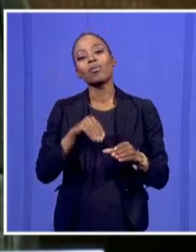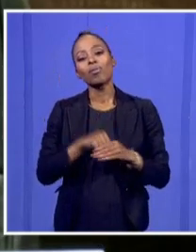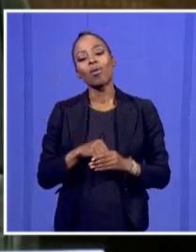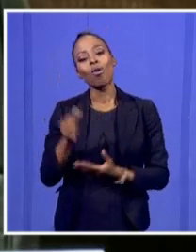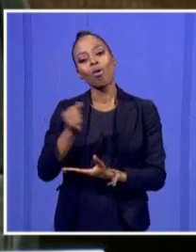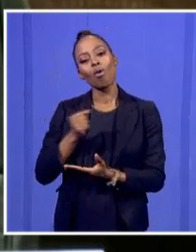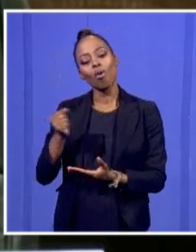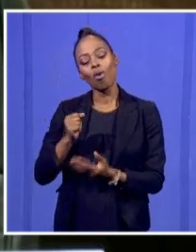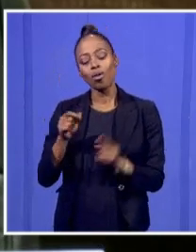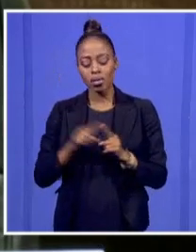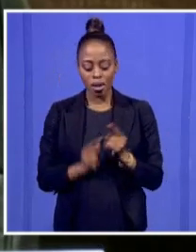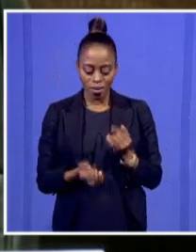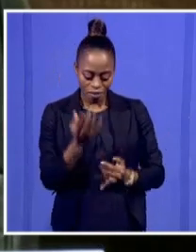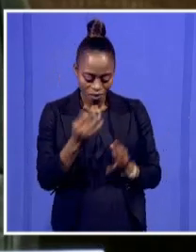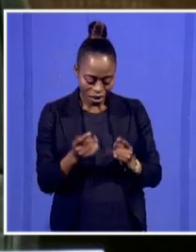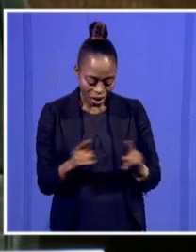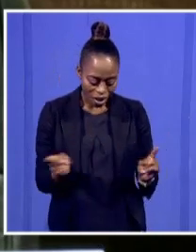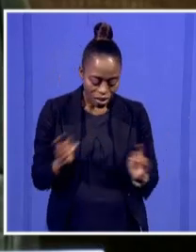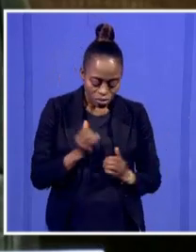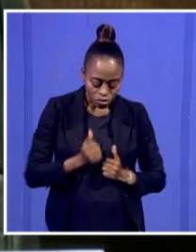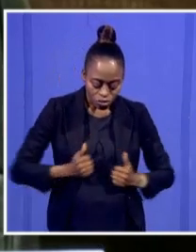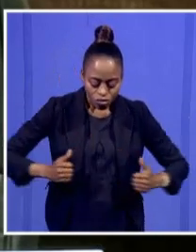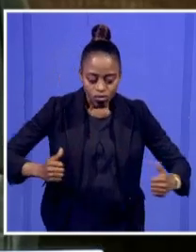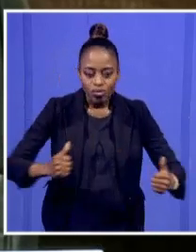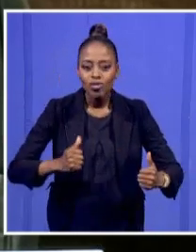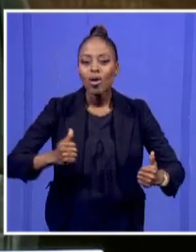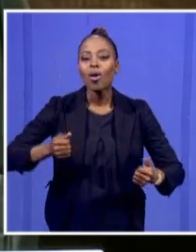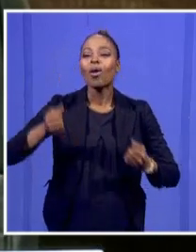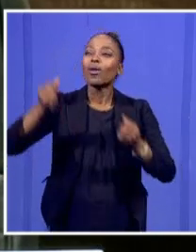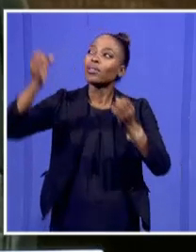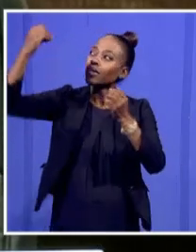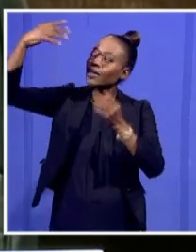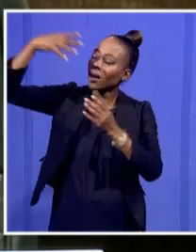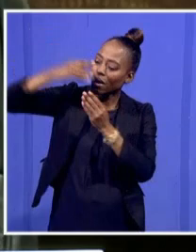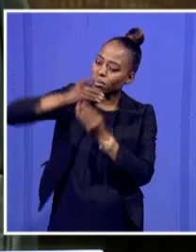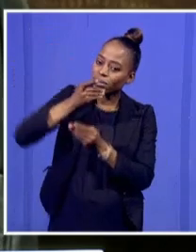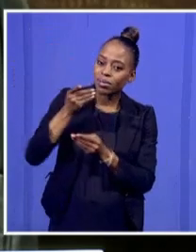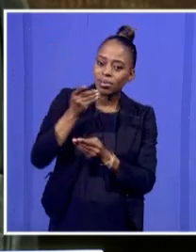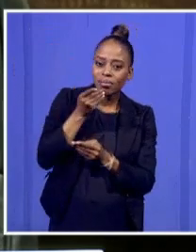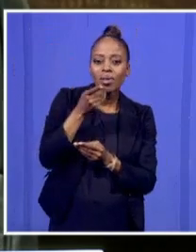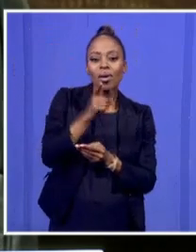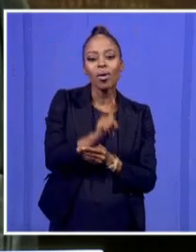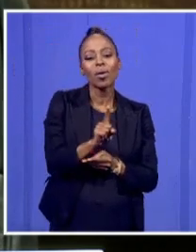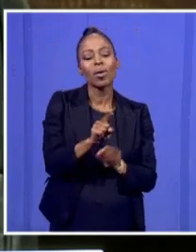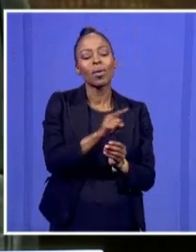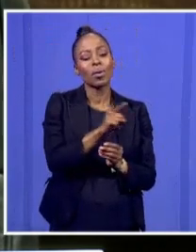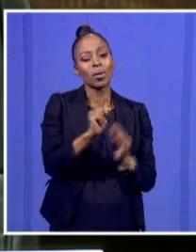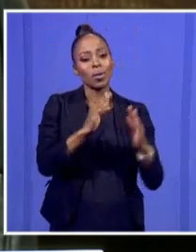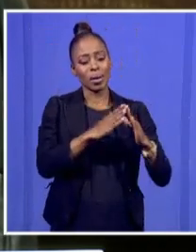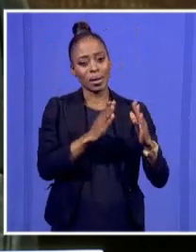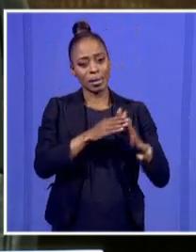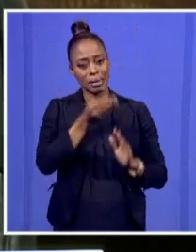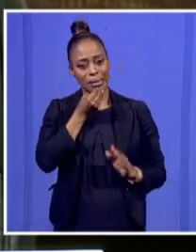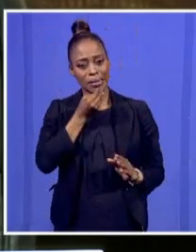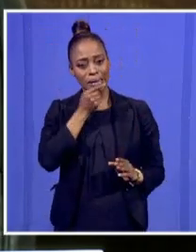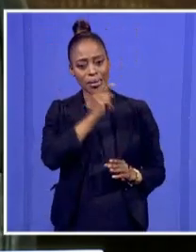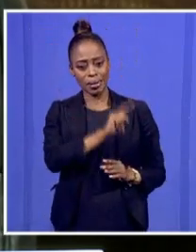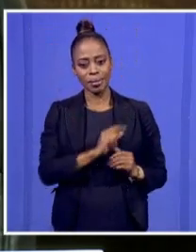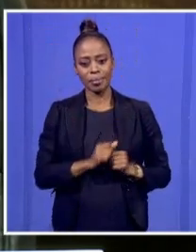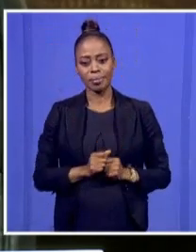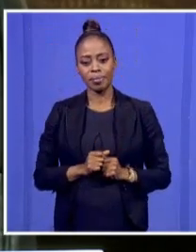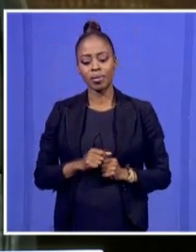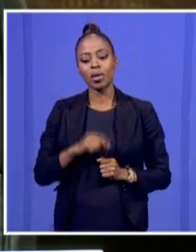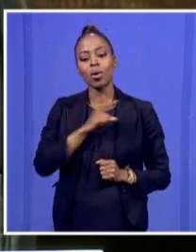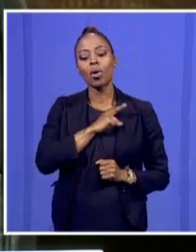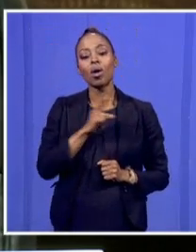open fire, or dried in the sun, or served at a steakhouse. Watch our movies that tell the